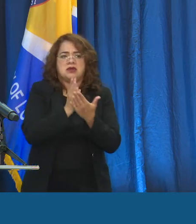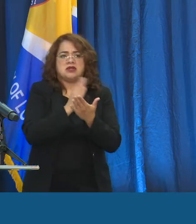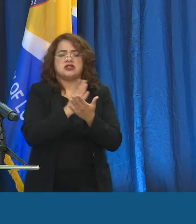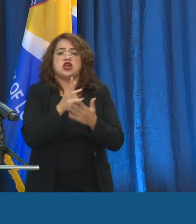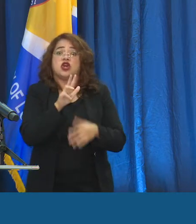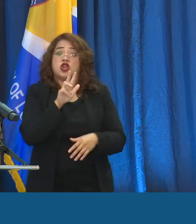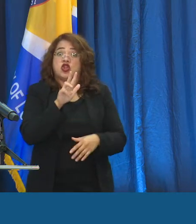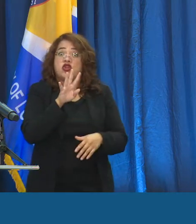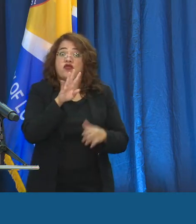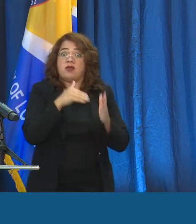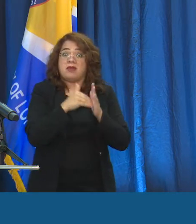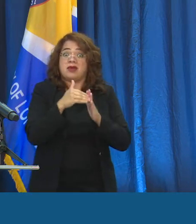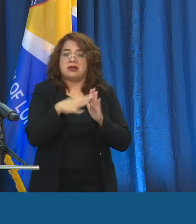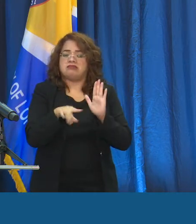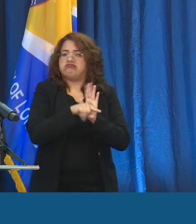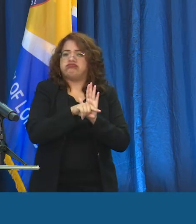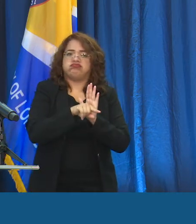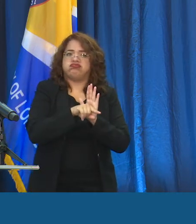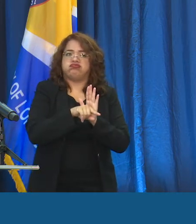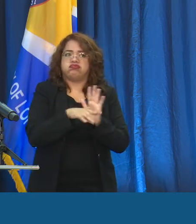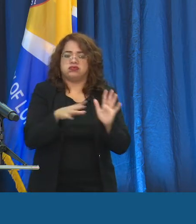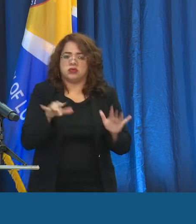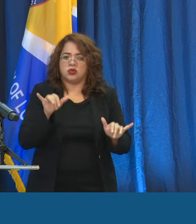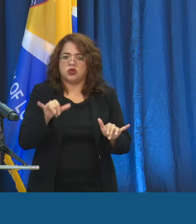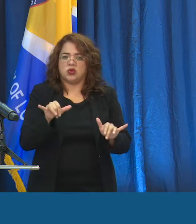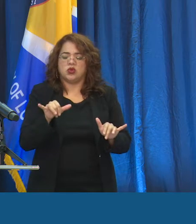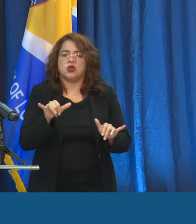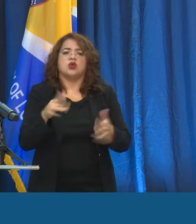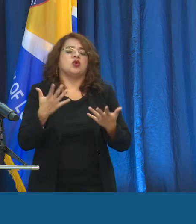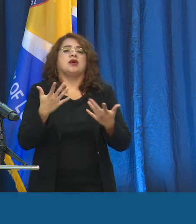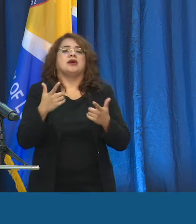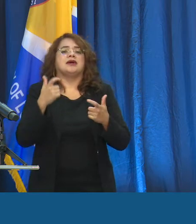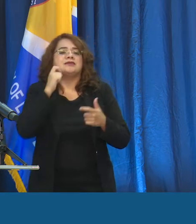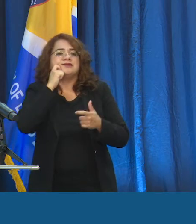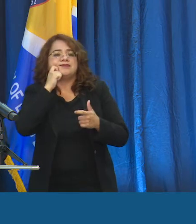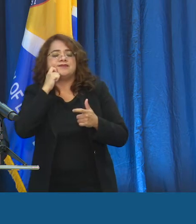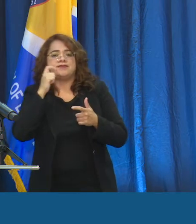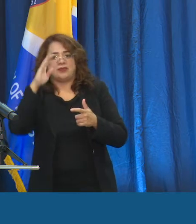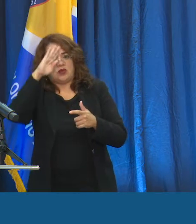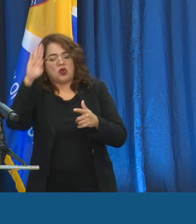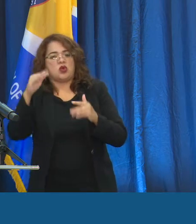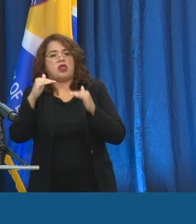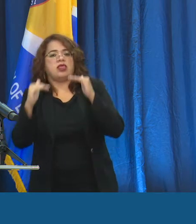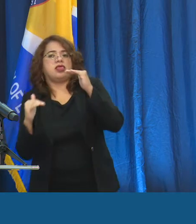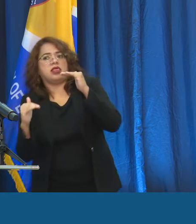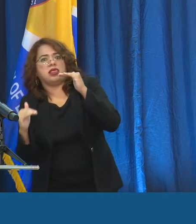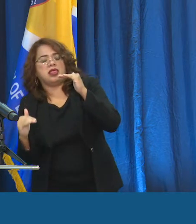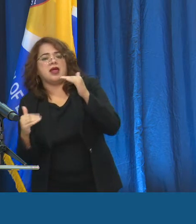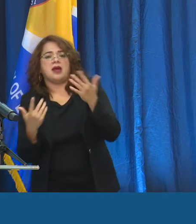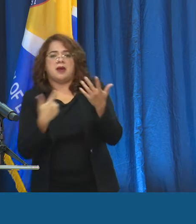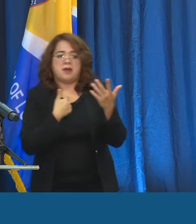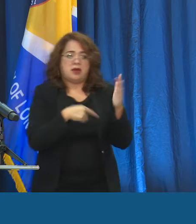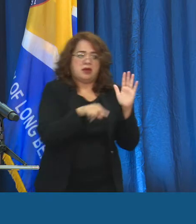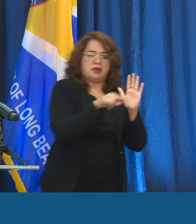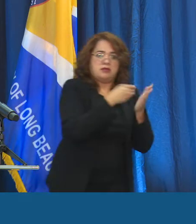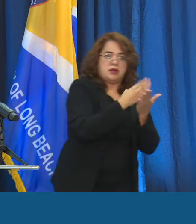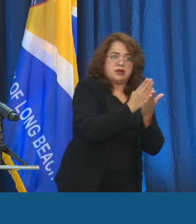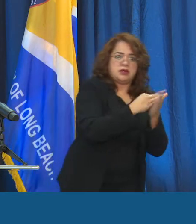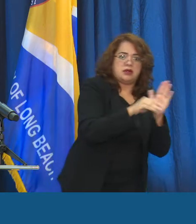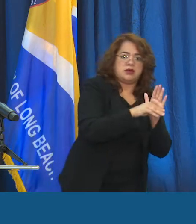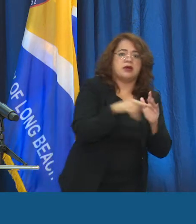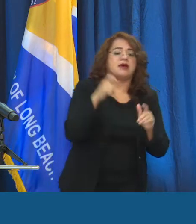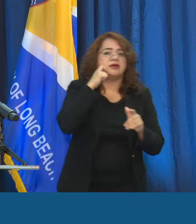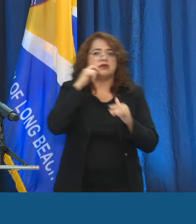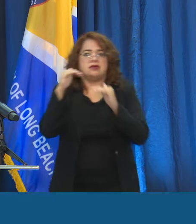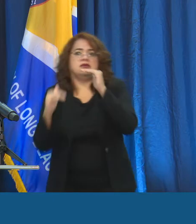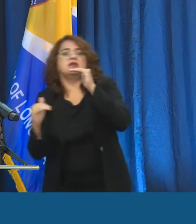addressing the need for the pandemic and the need for action on racial equality. We are prioritizing and protecting our core services while recognizing